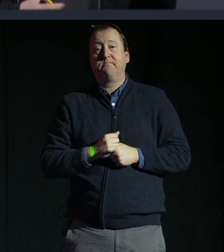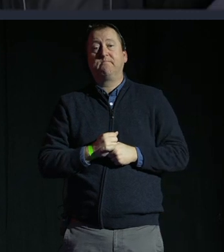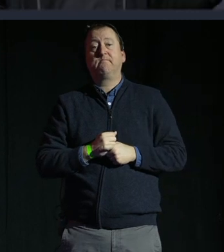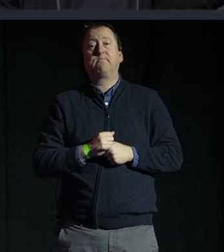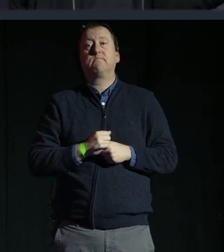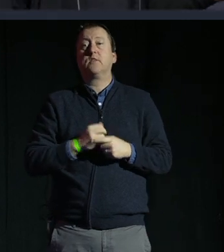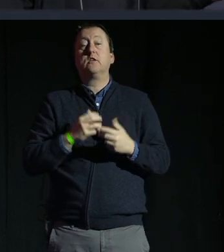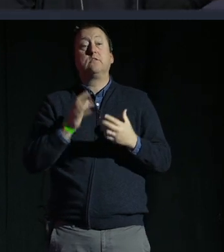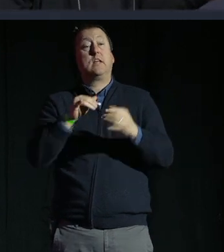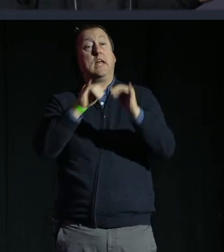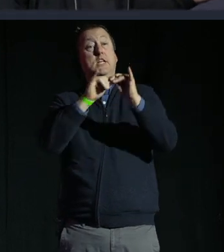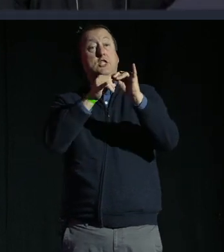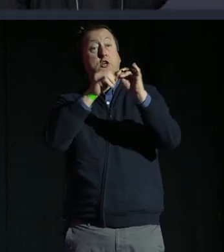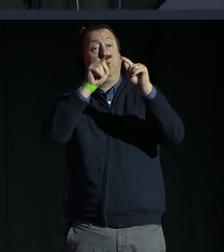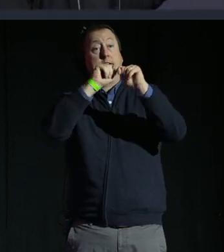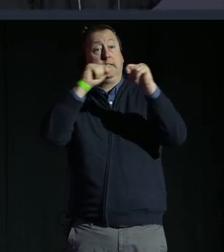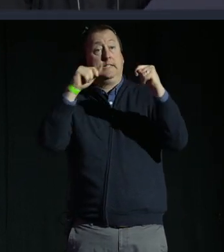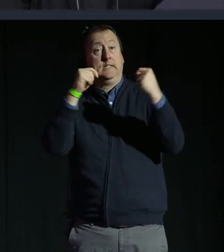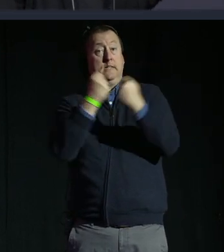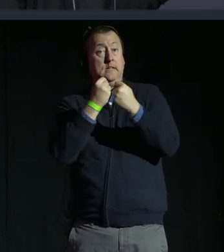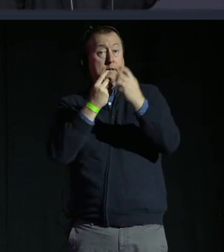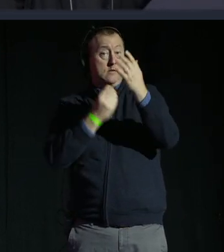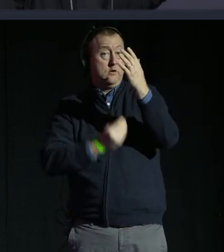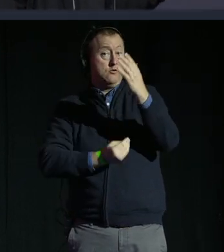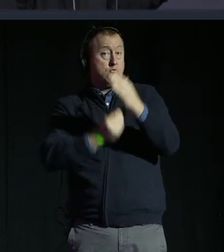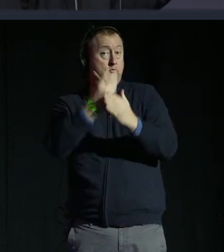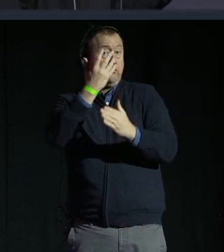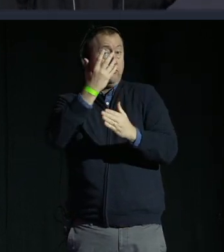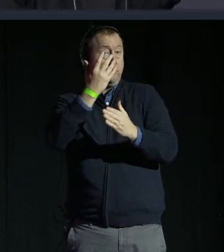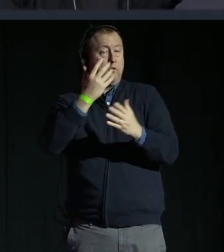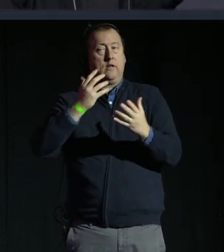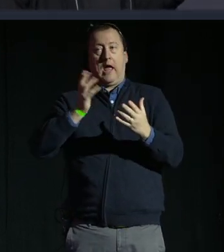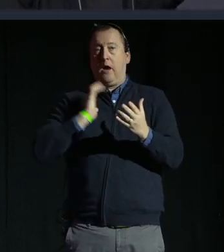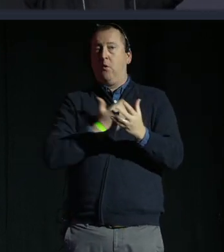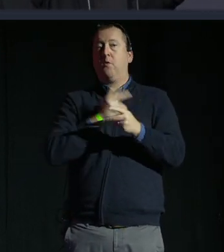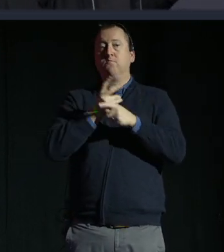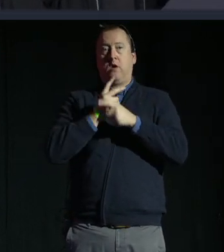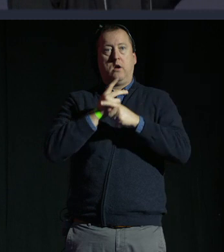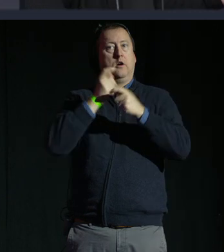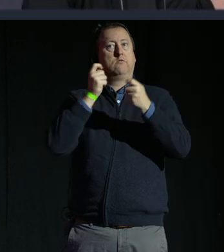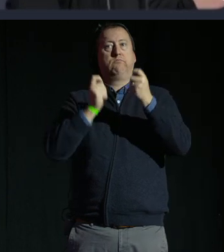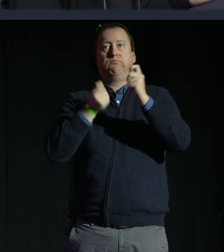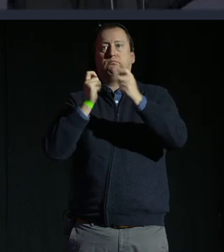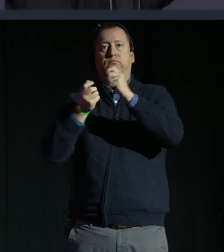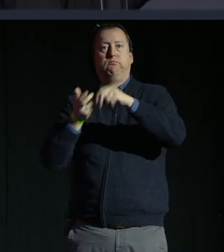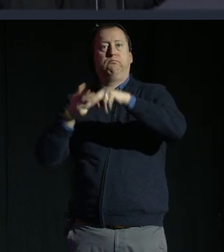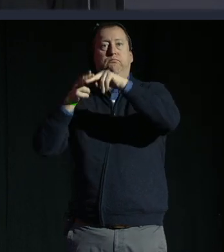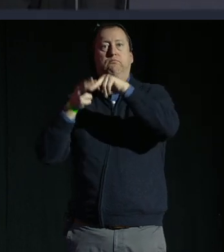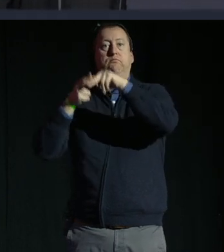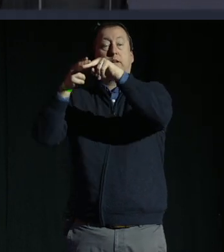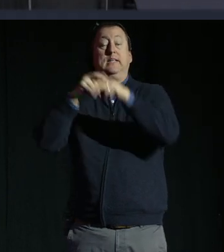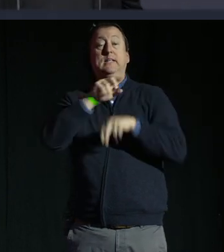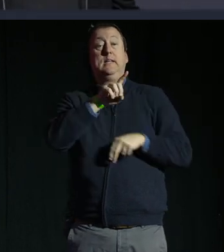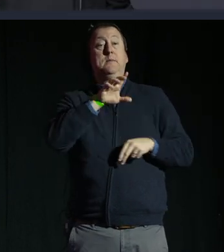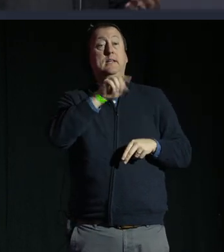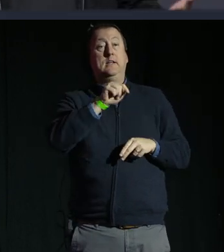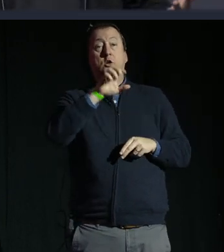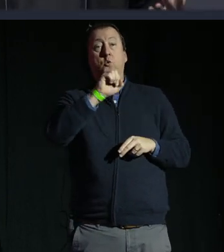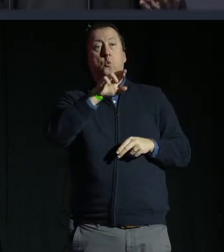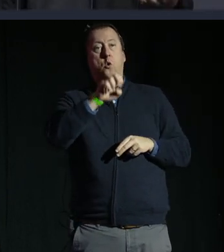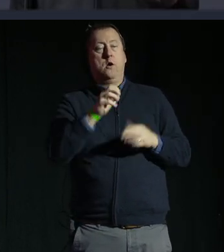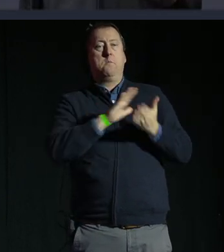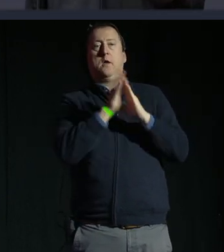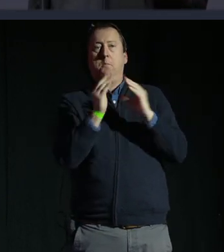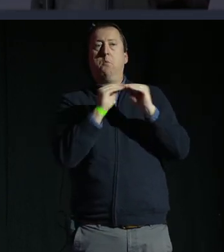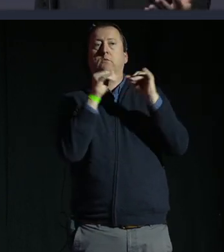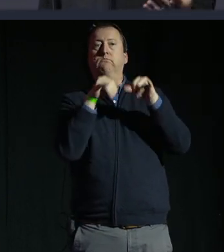As the engineering team grew, we matured each of our products. DBT Core became more performant, more